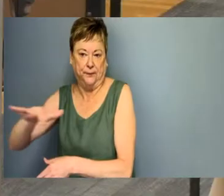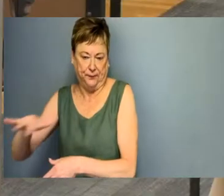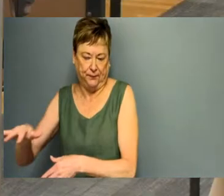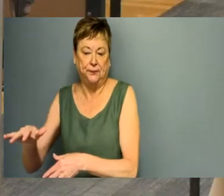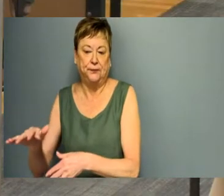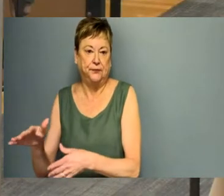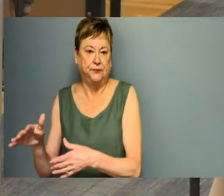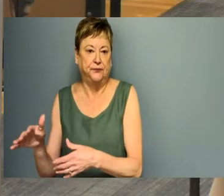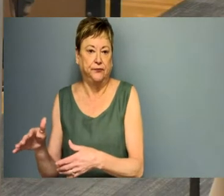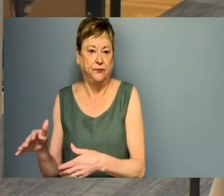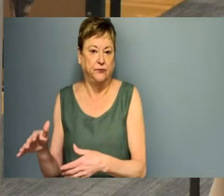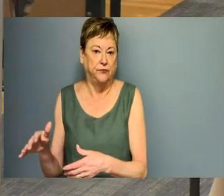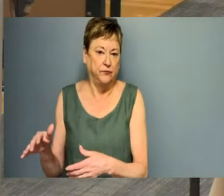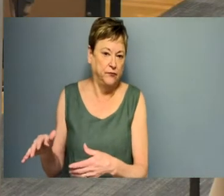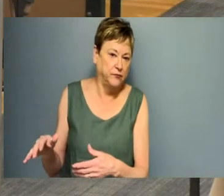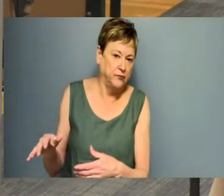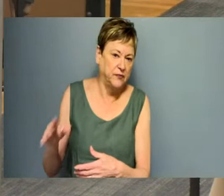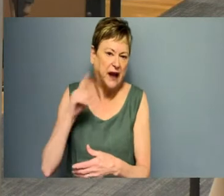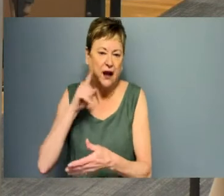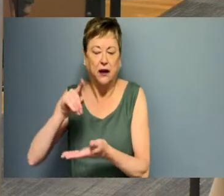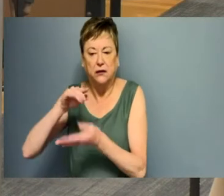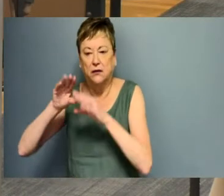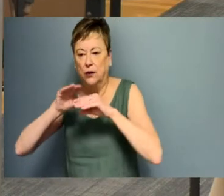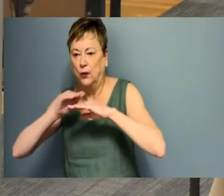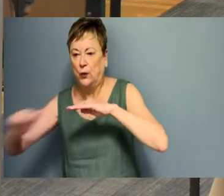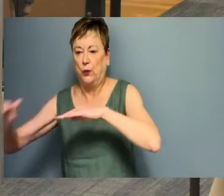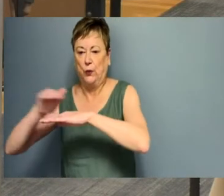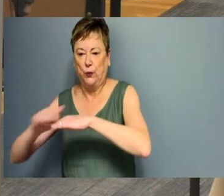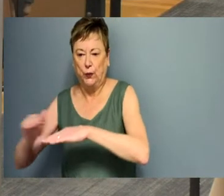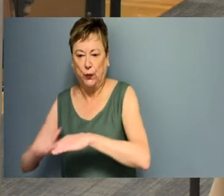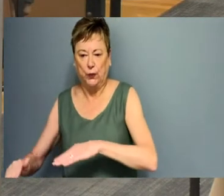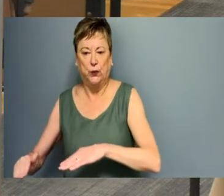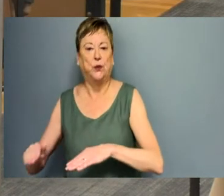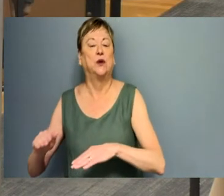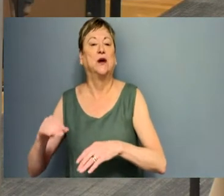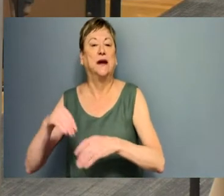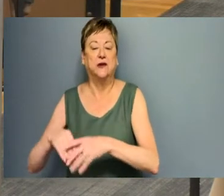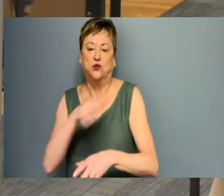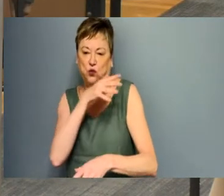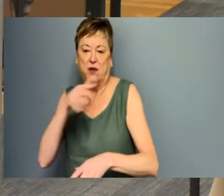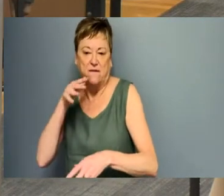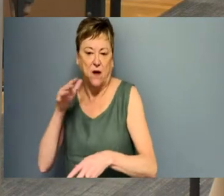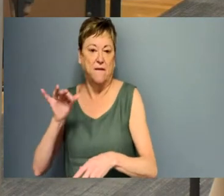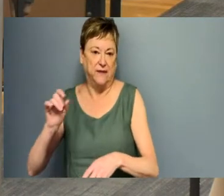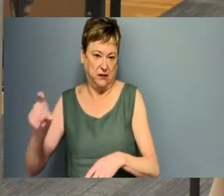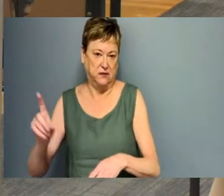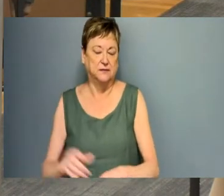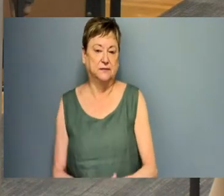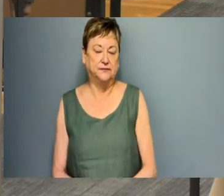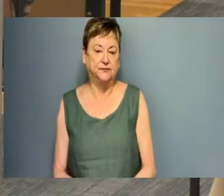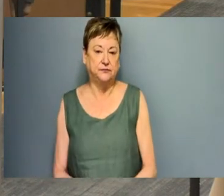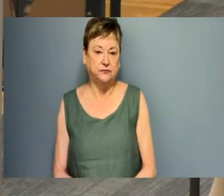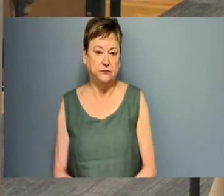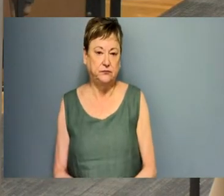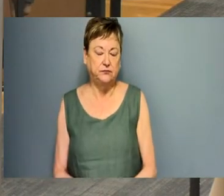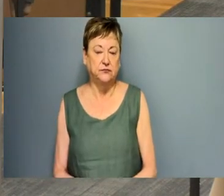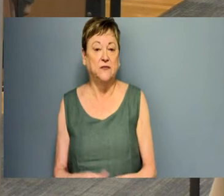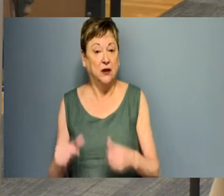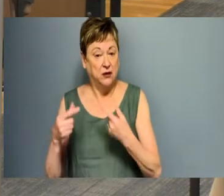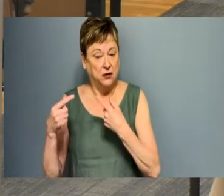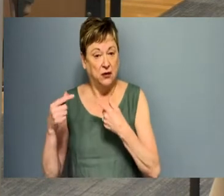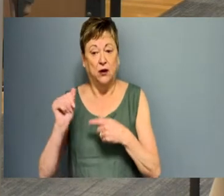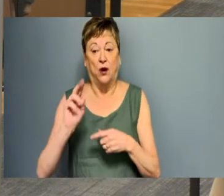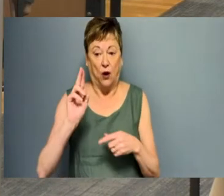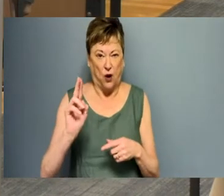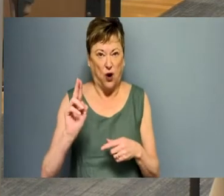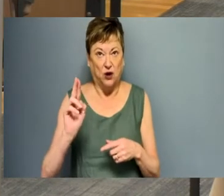begin incorporating and grading that sediment into the agricultural field through August through